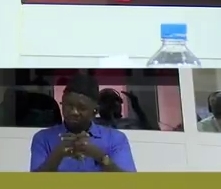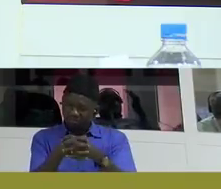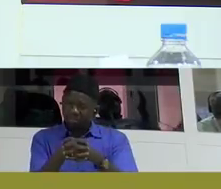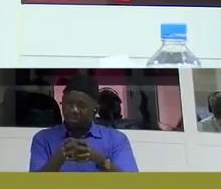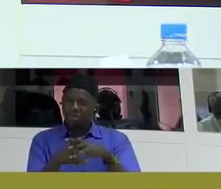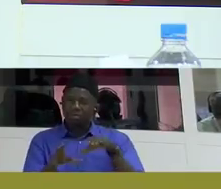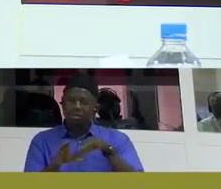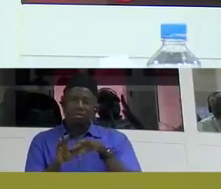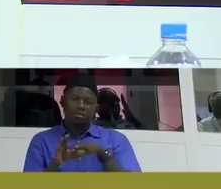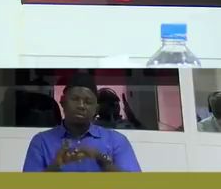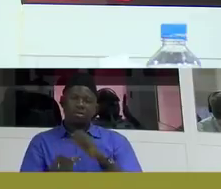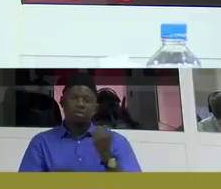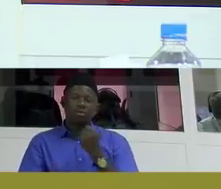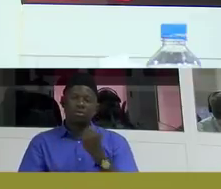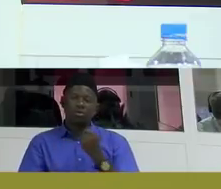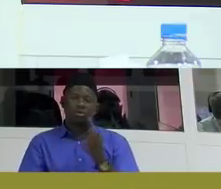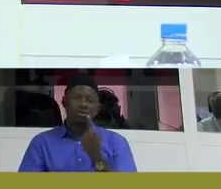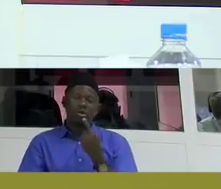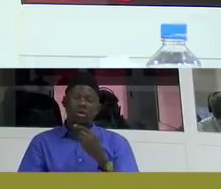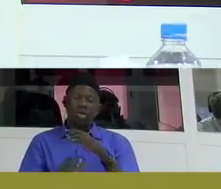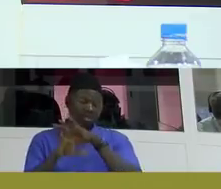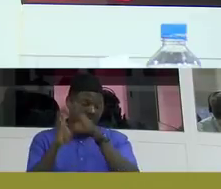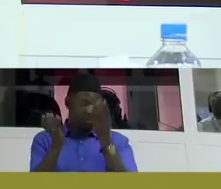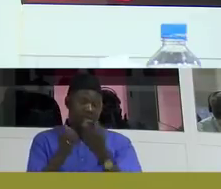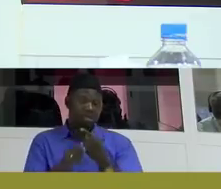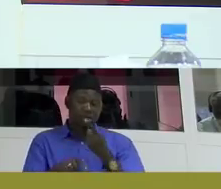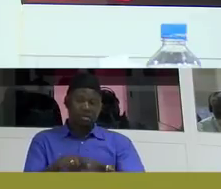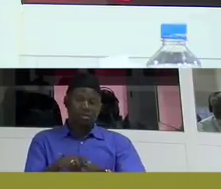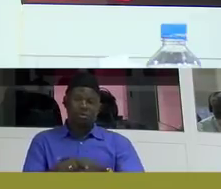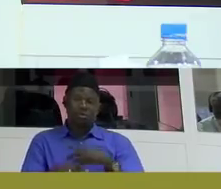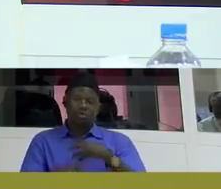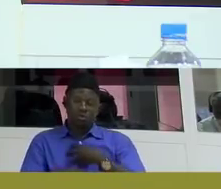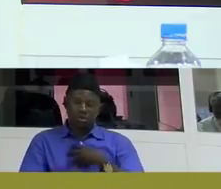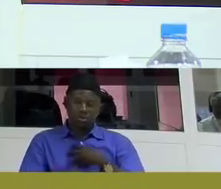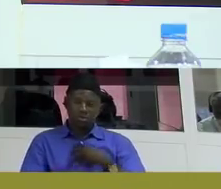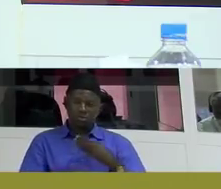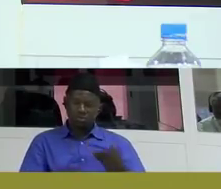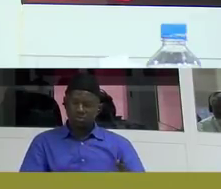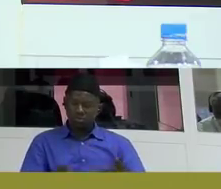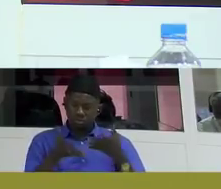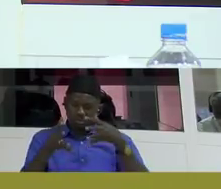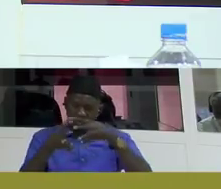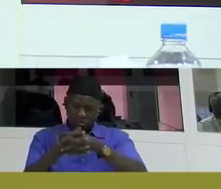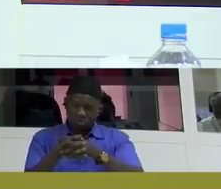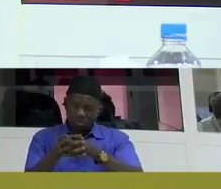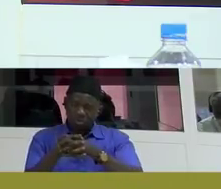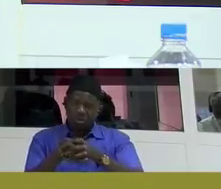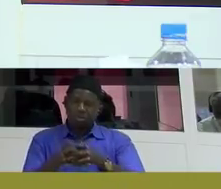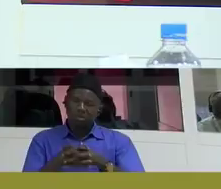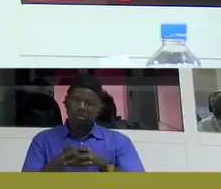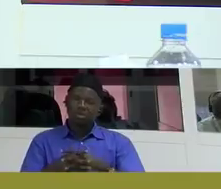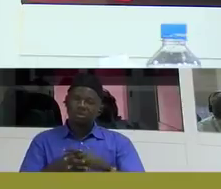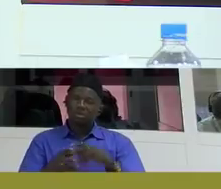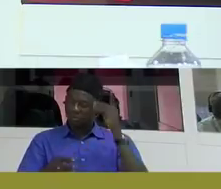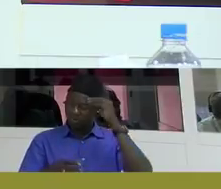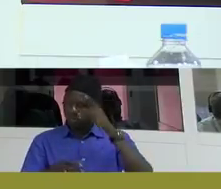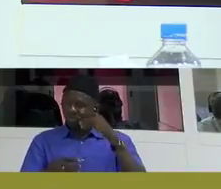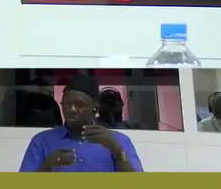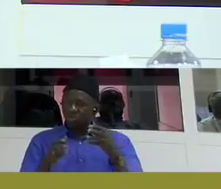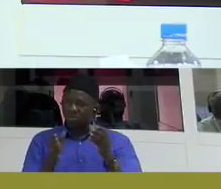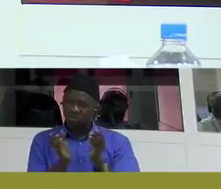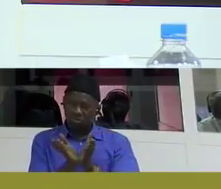not everybody at that time was willing to come up to this coalition, either because of